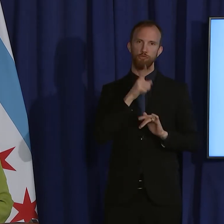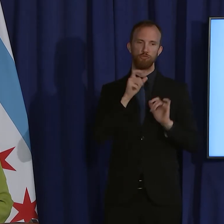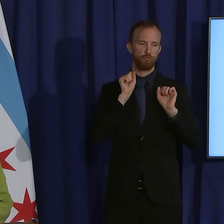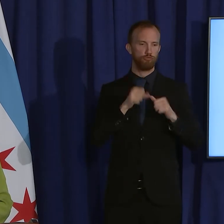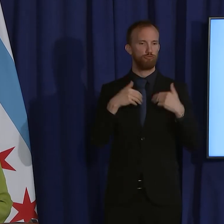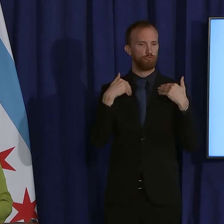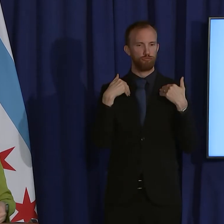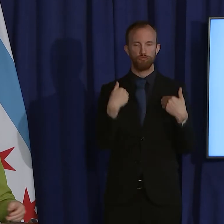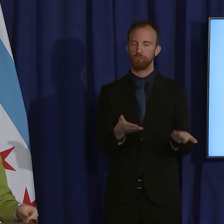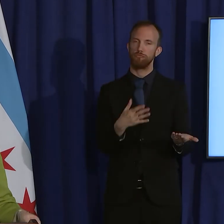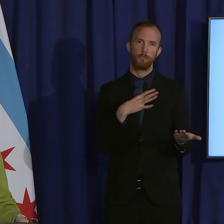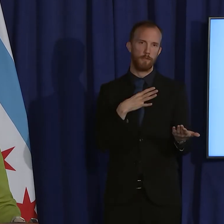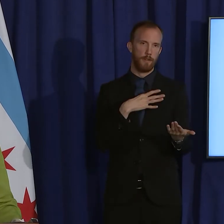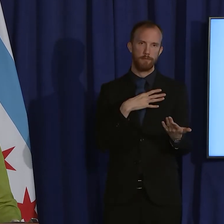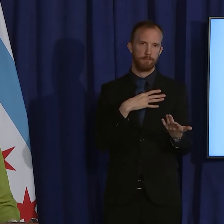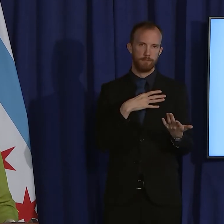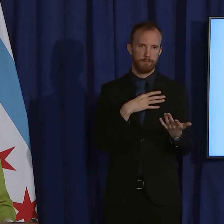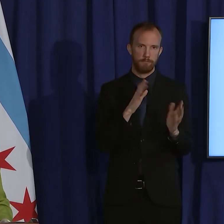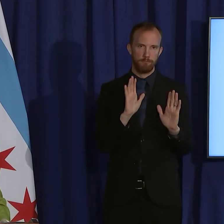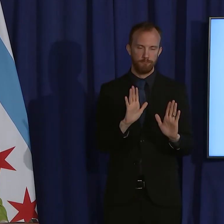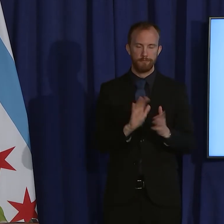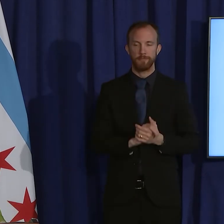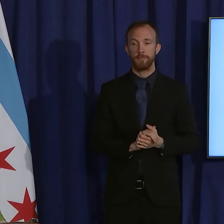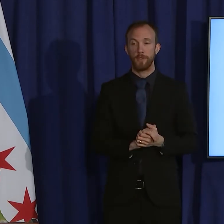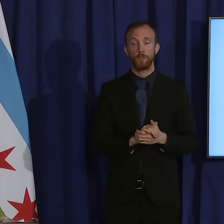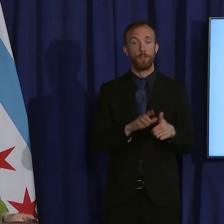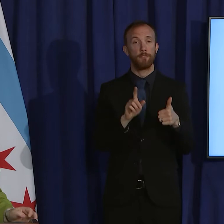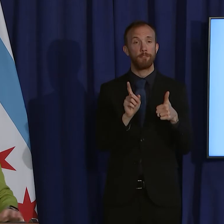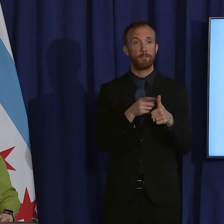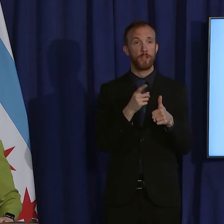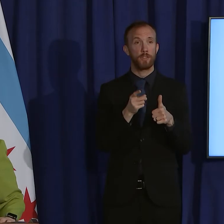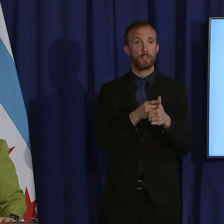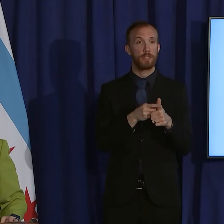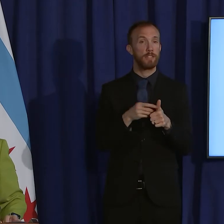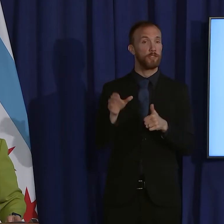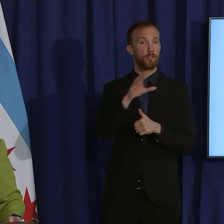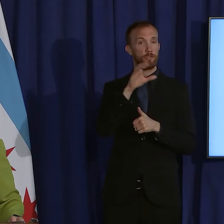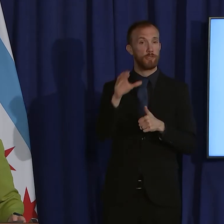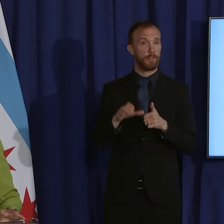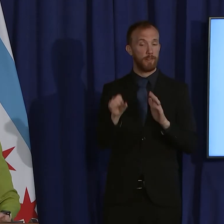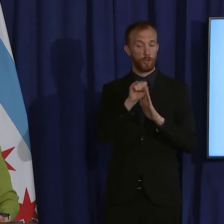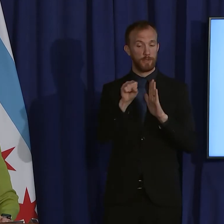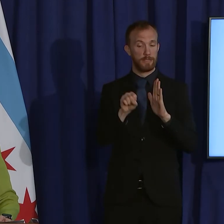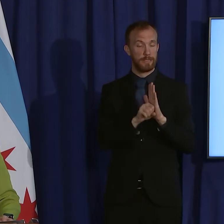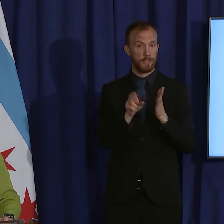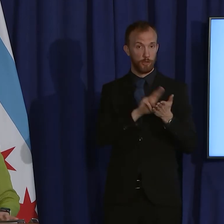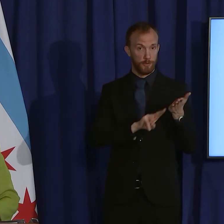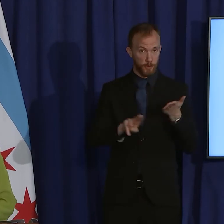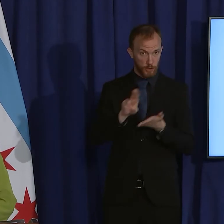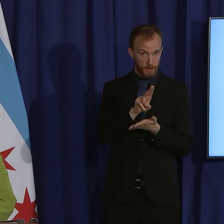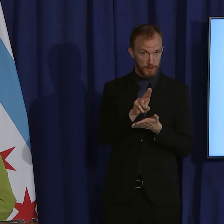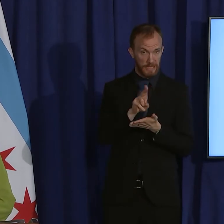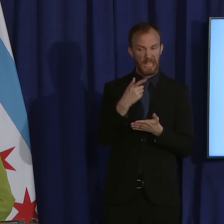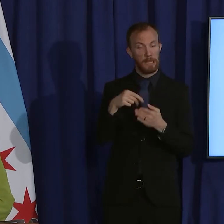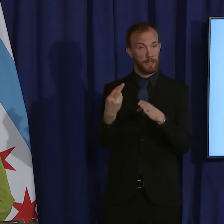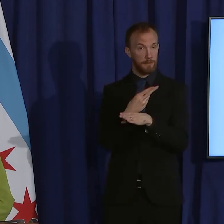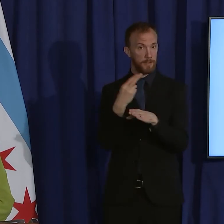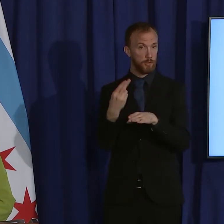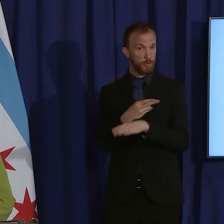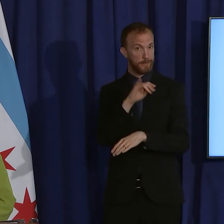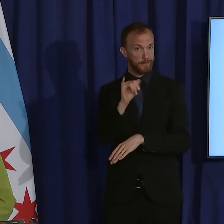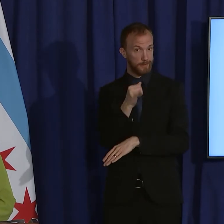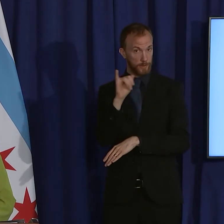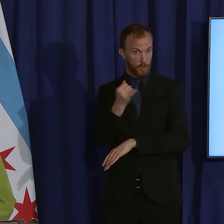major disruptions. So first of all, Chicago State University had been administering Johnson & Johnson